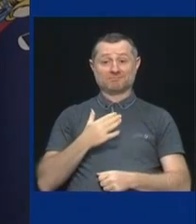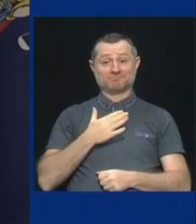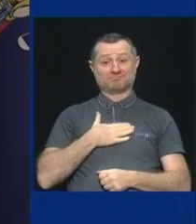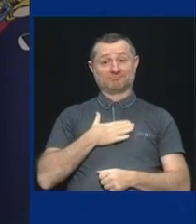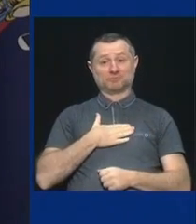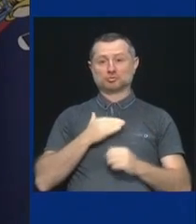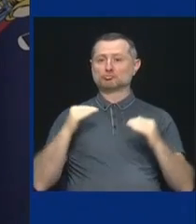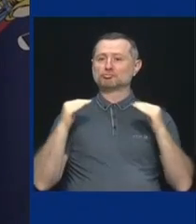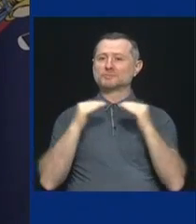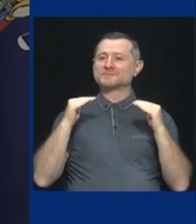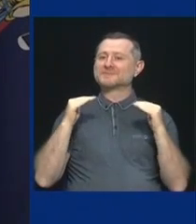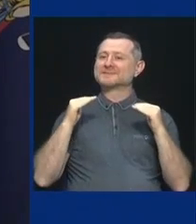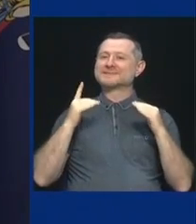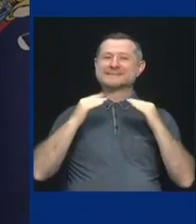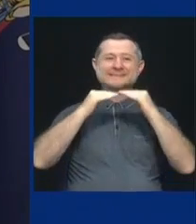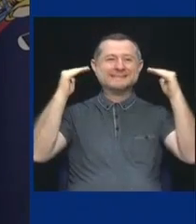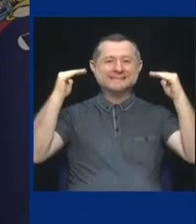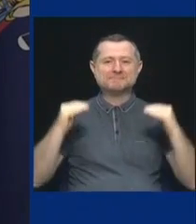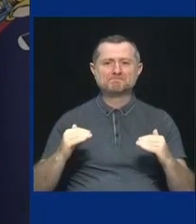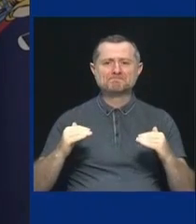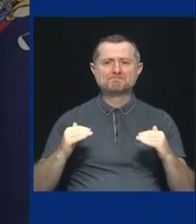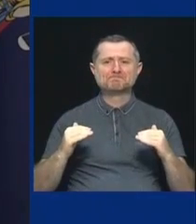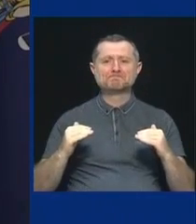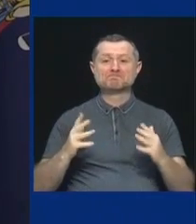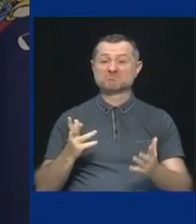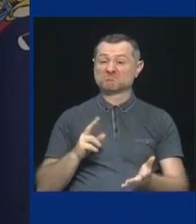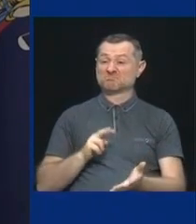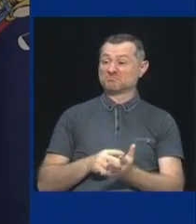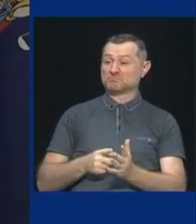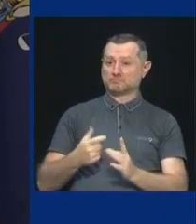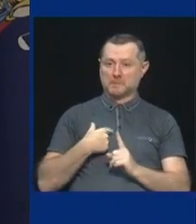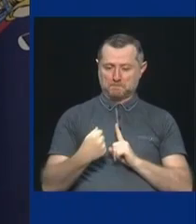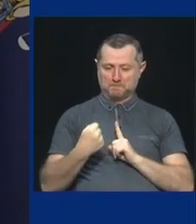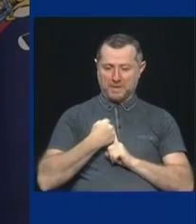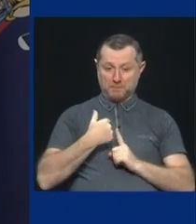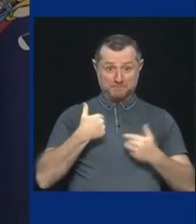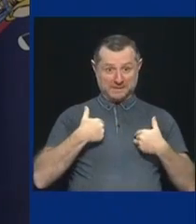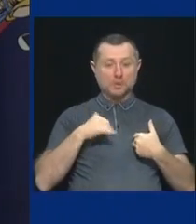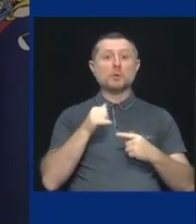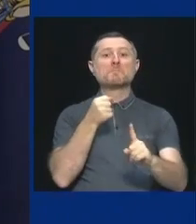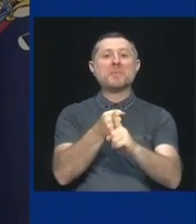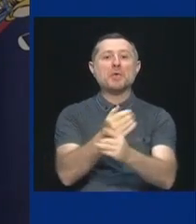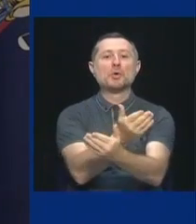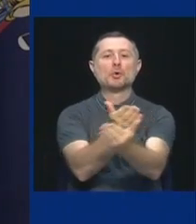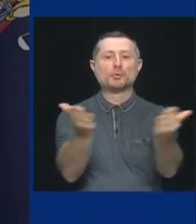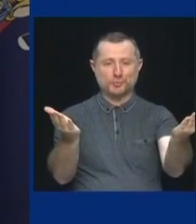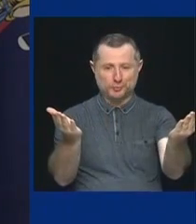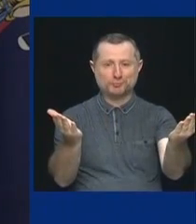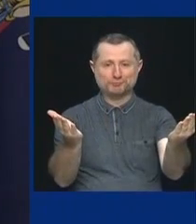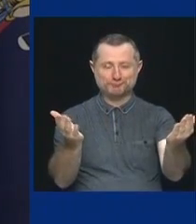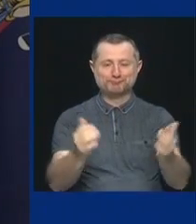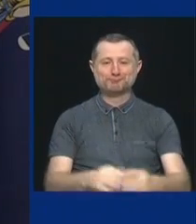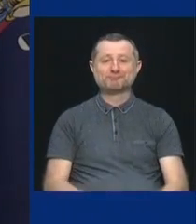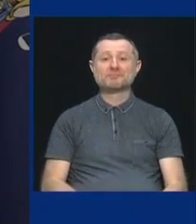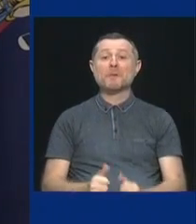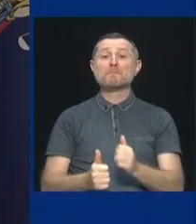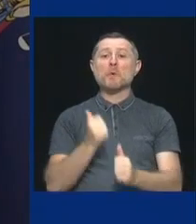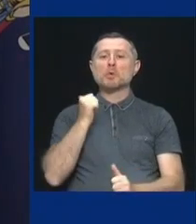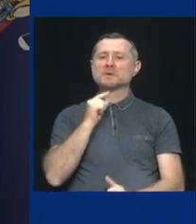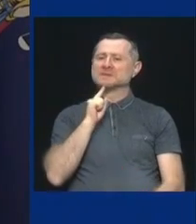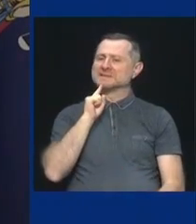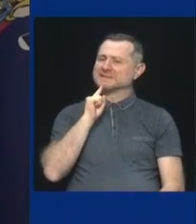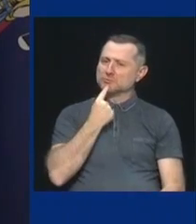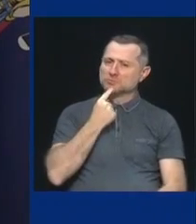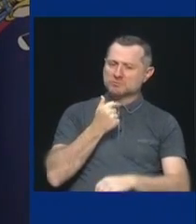case. Now, apologizing to the officer who's on a security detail is a great thing to do. Everyone's looking and expecting to do that.